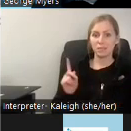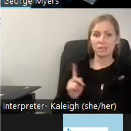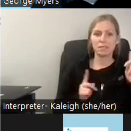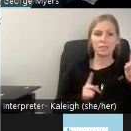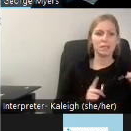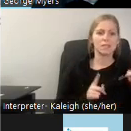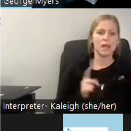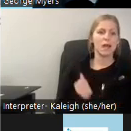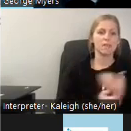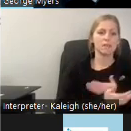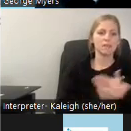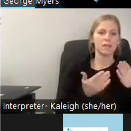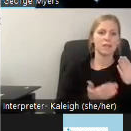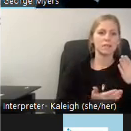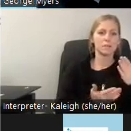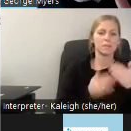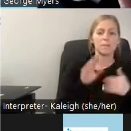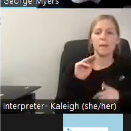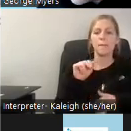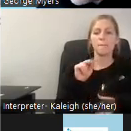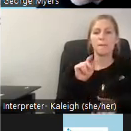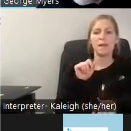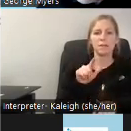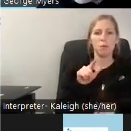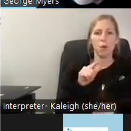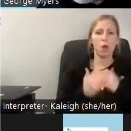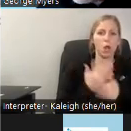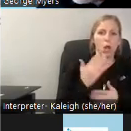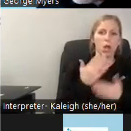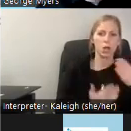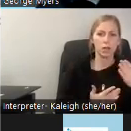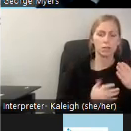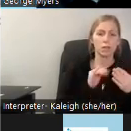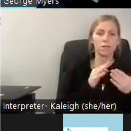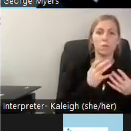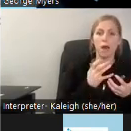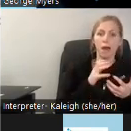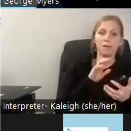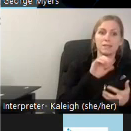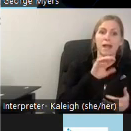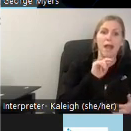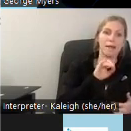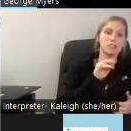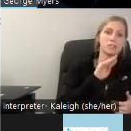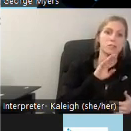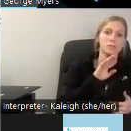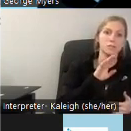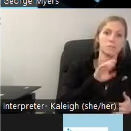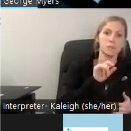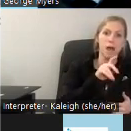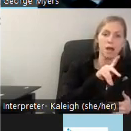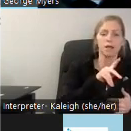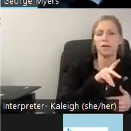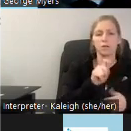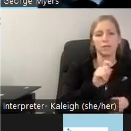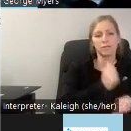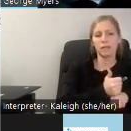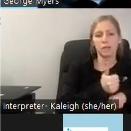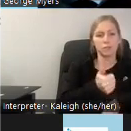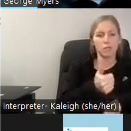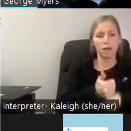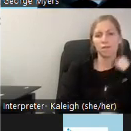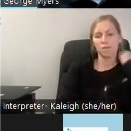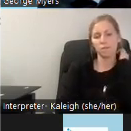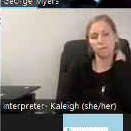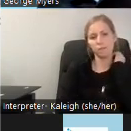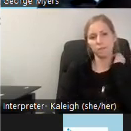manual on an Android. So if you want an action block, you have to set it up all by yourself. Okay, So it's giving you some shortcuts here on